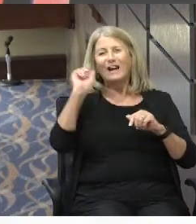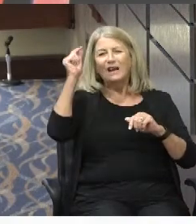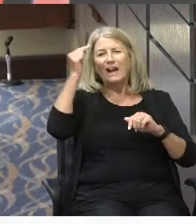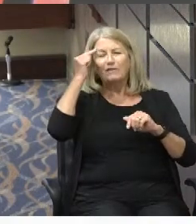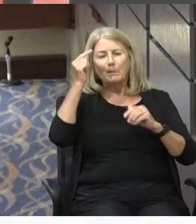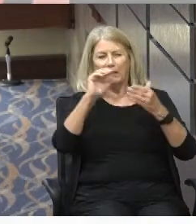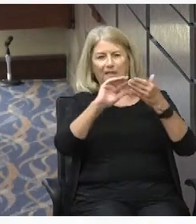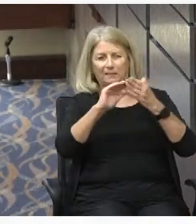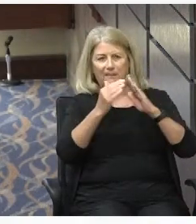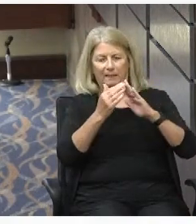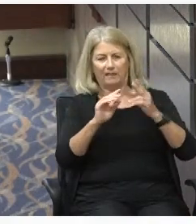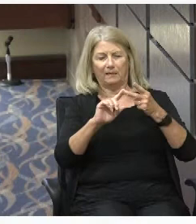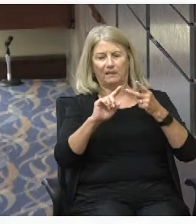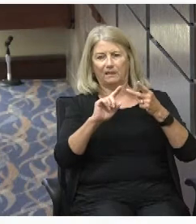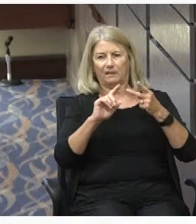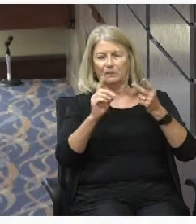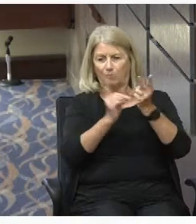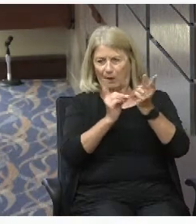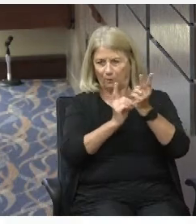city directory.